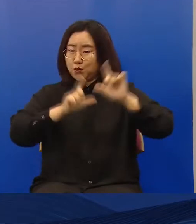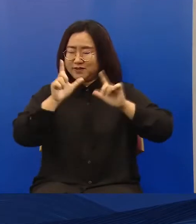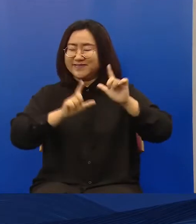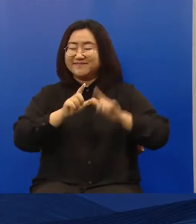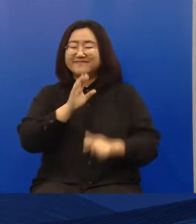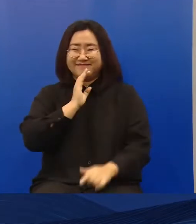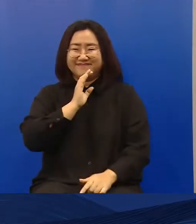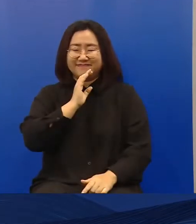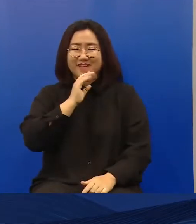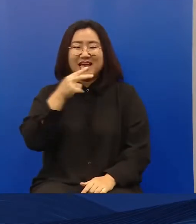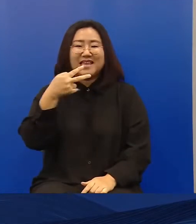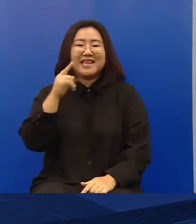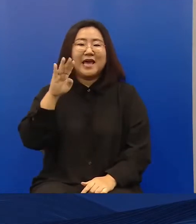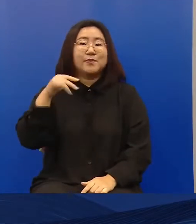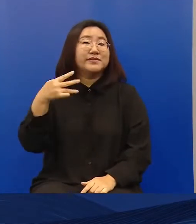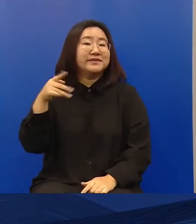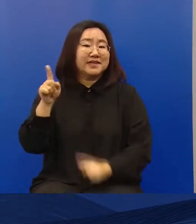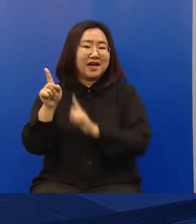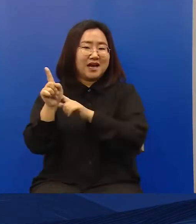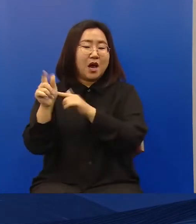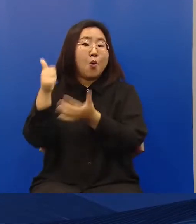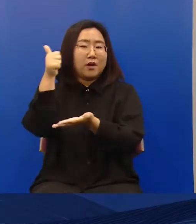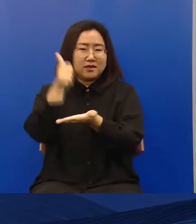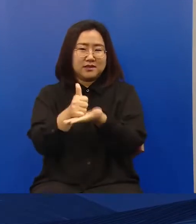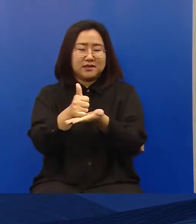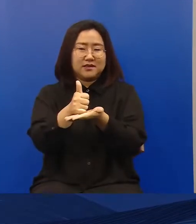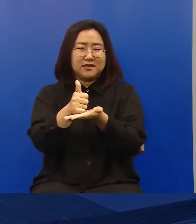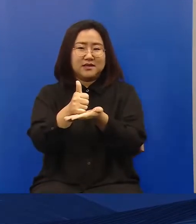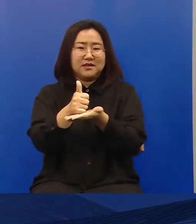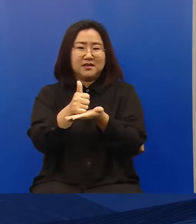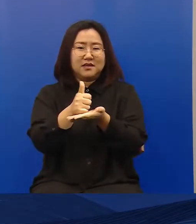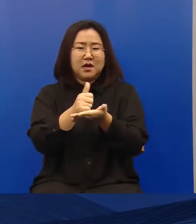Alberta. So this forum is quite global today,